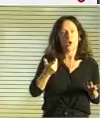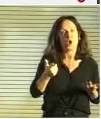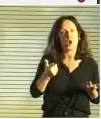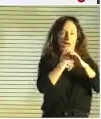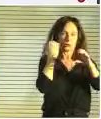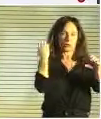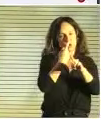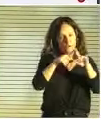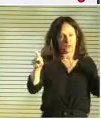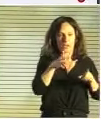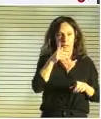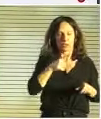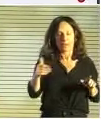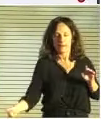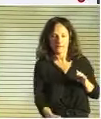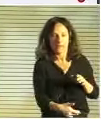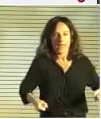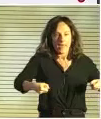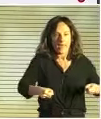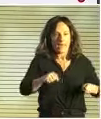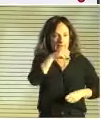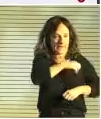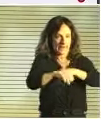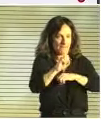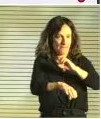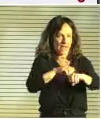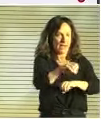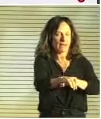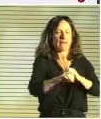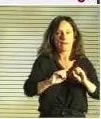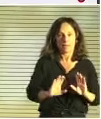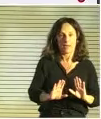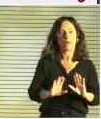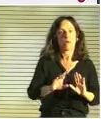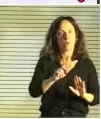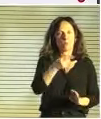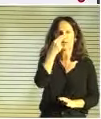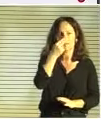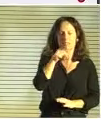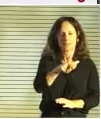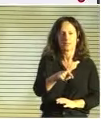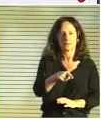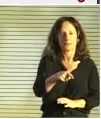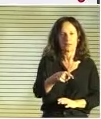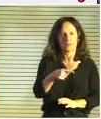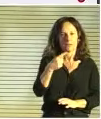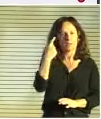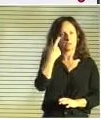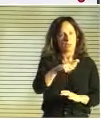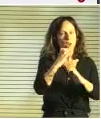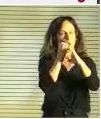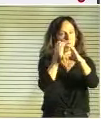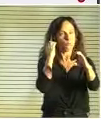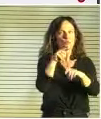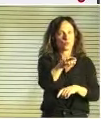stopper. We said, okay, it's interesting to know that's a different bus, but this in a highly innovative world where engineers can do a